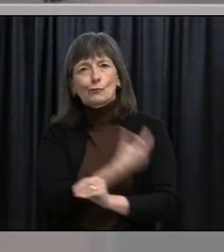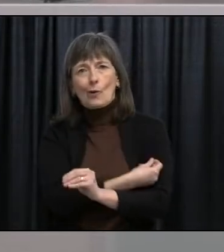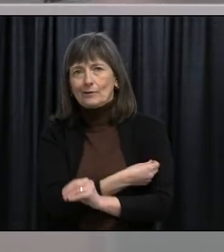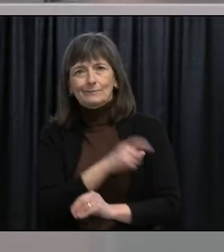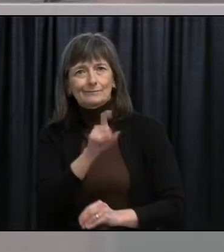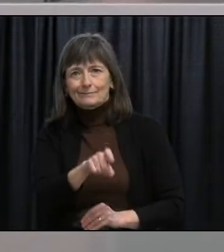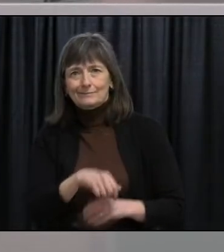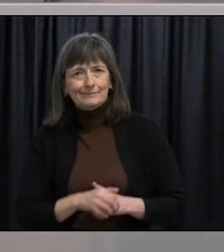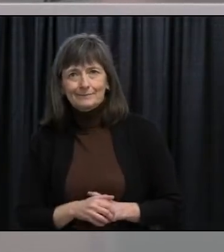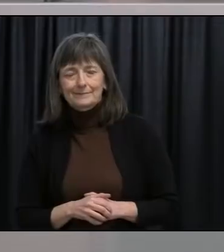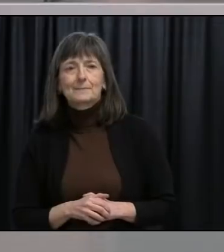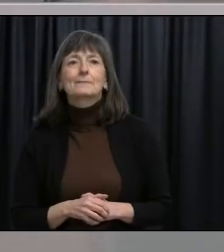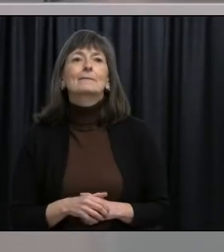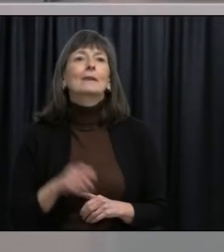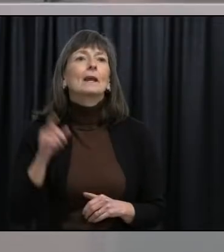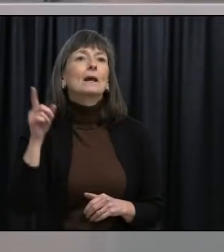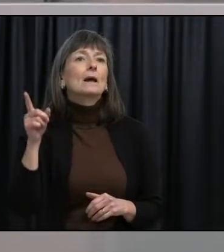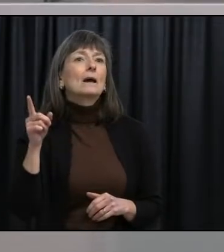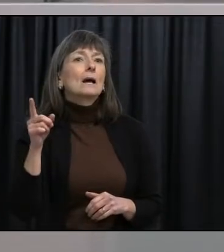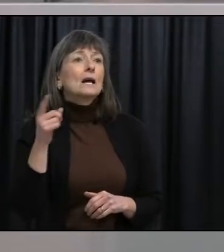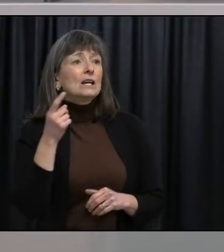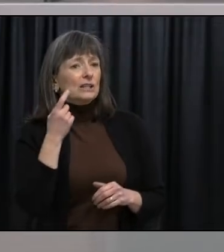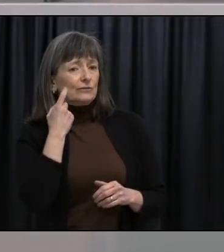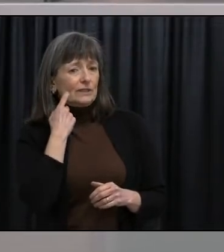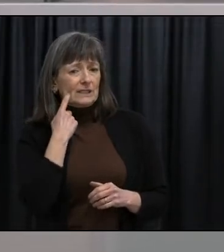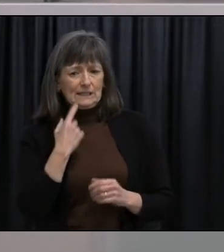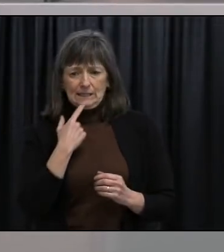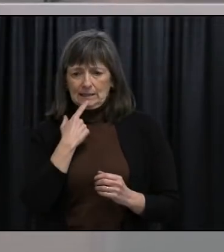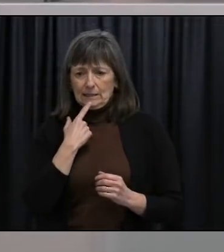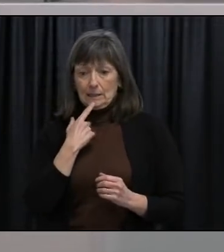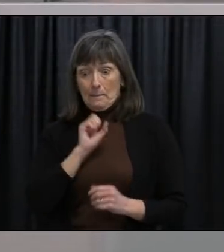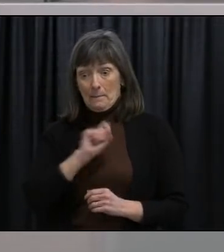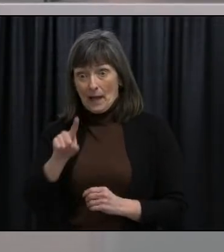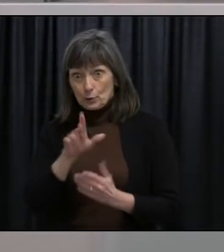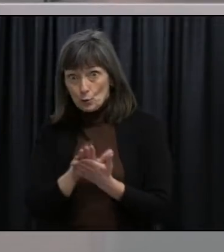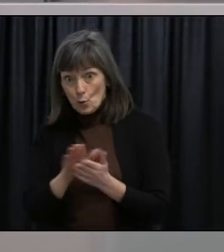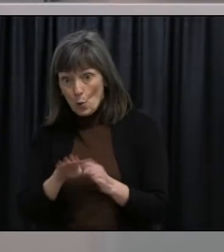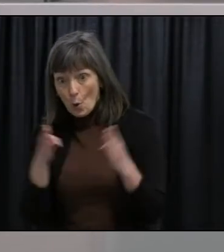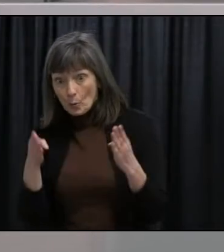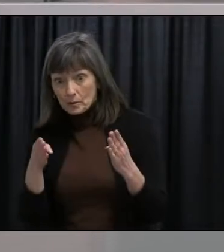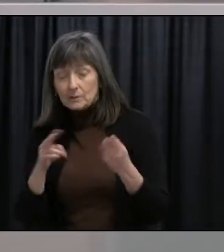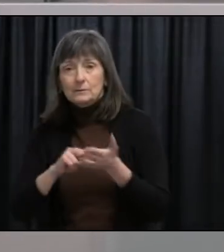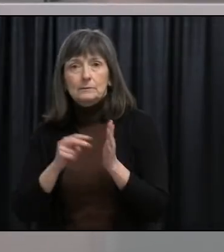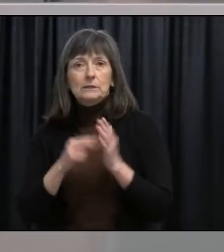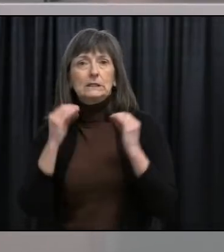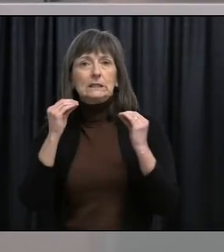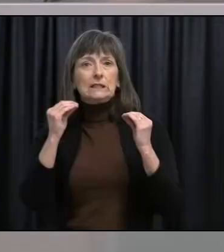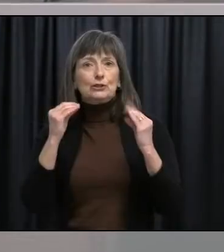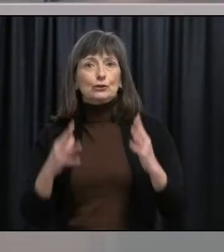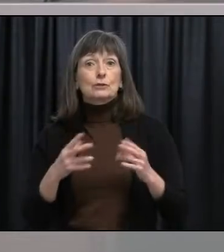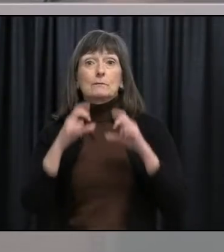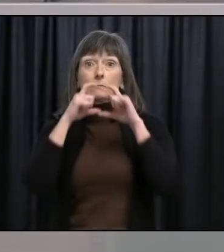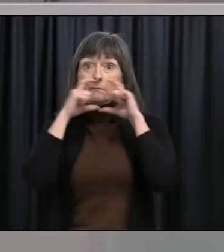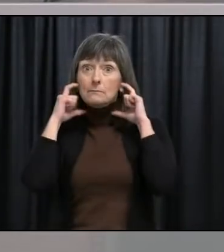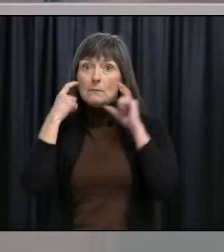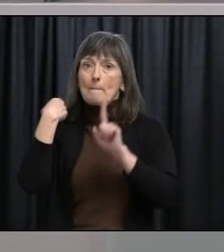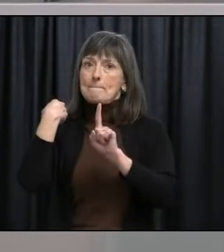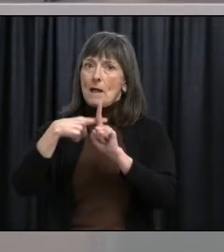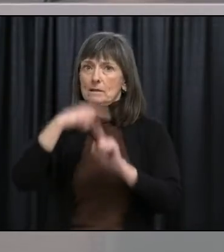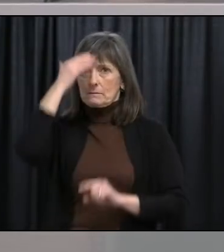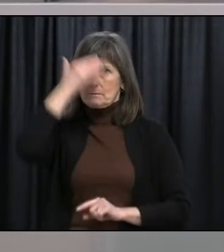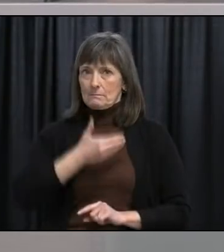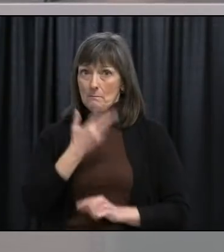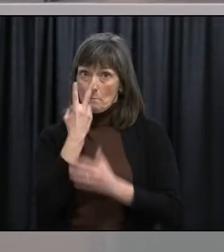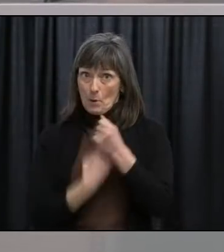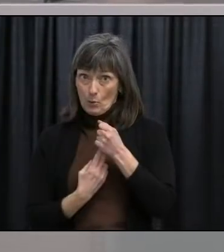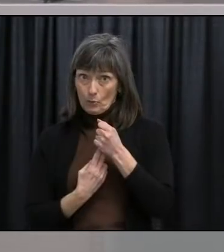that teachers will have to wear, when they do go back, will have to wear face shields and masks, the combination of the two,